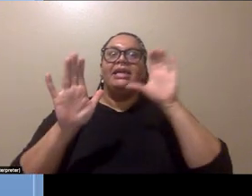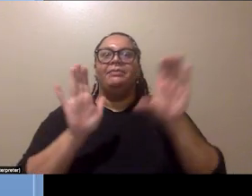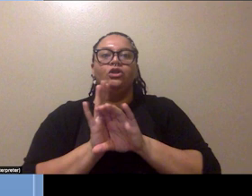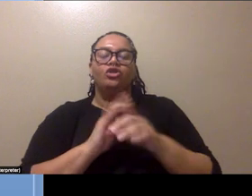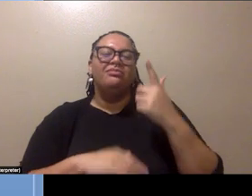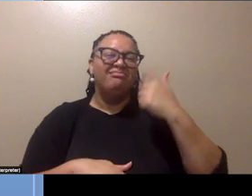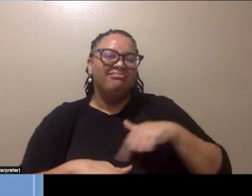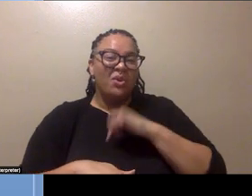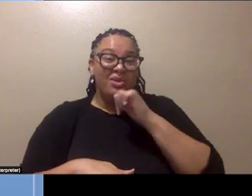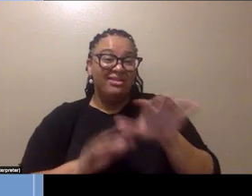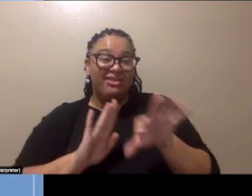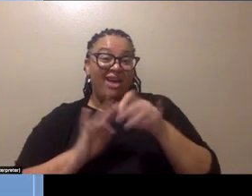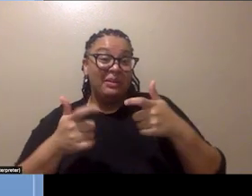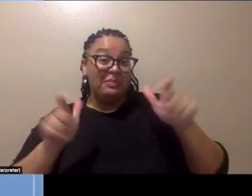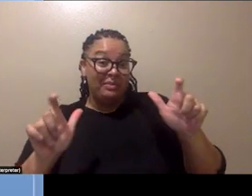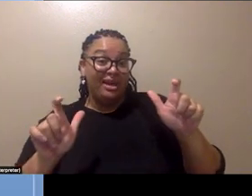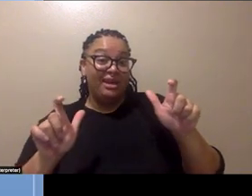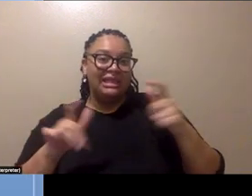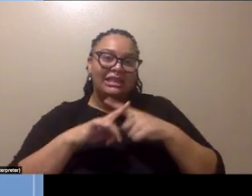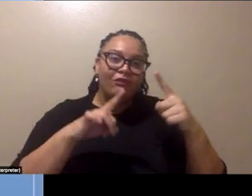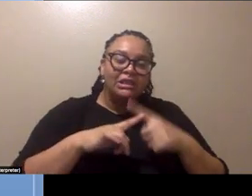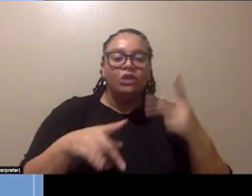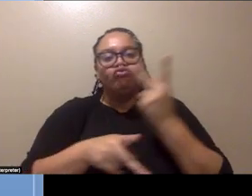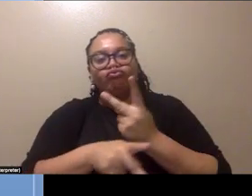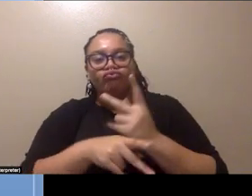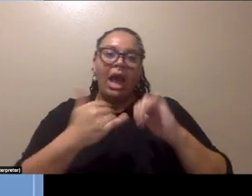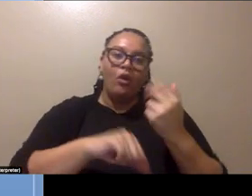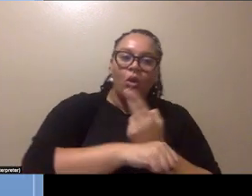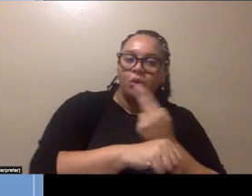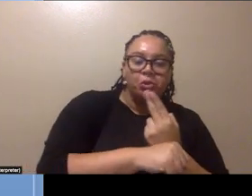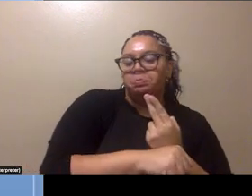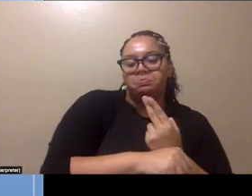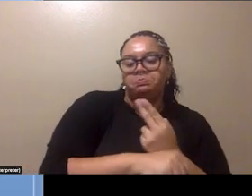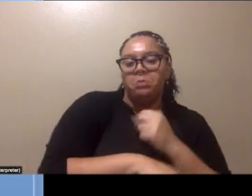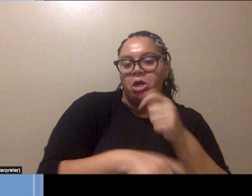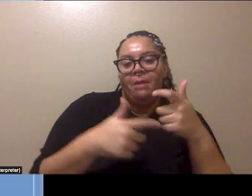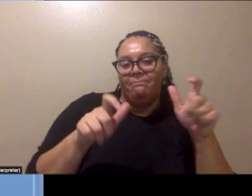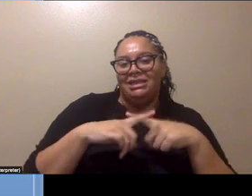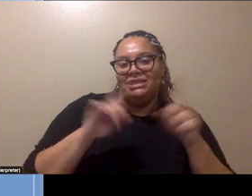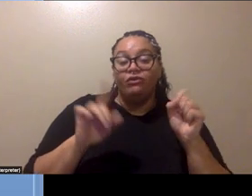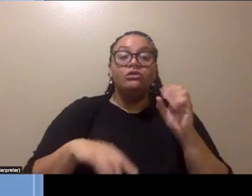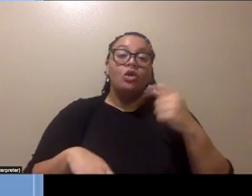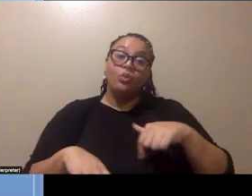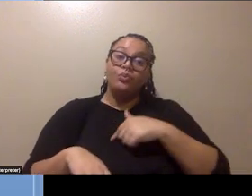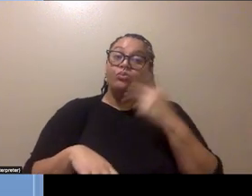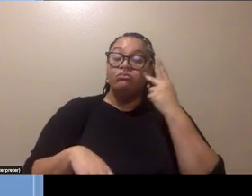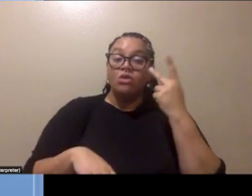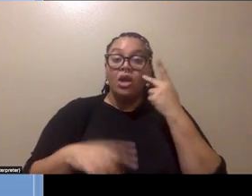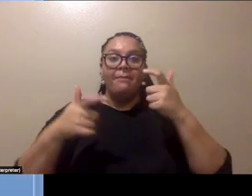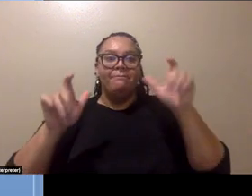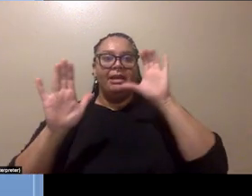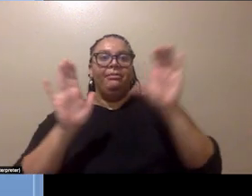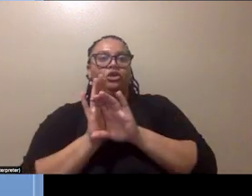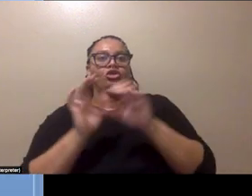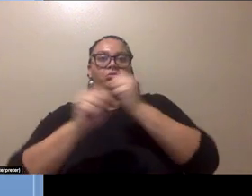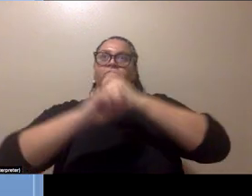looking more big picture. We didn't find really any significant differences among the treatments and how they were used. So we'll just really be looking at big